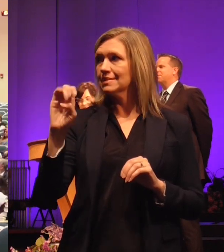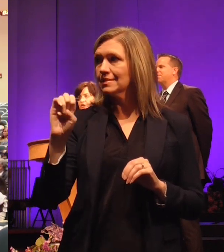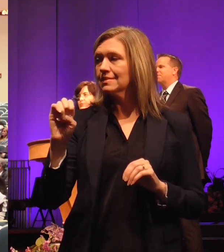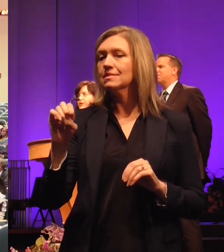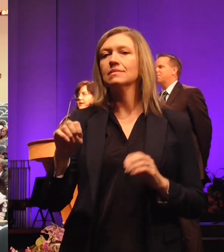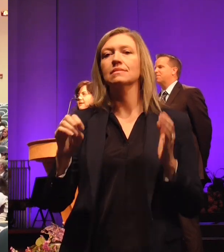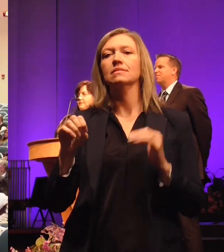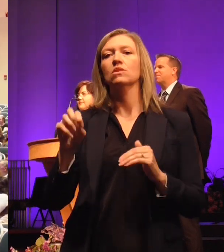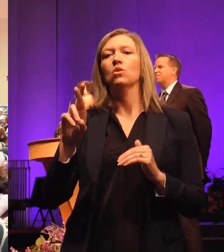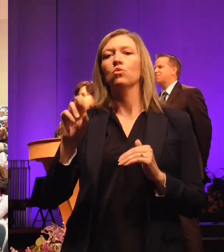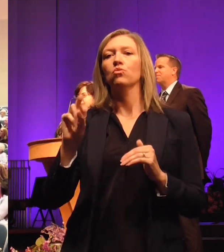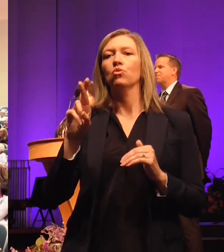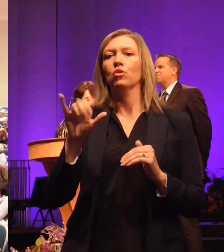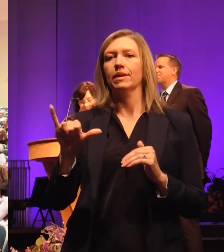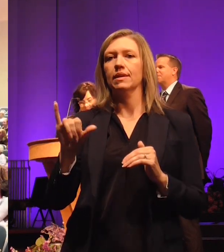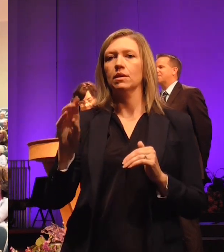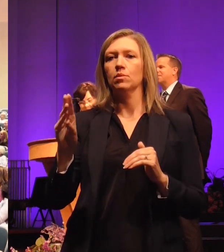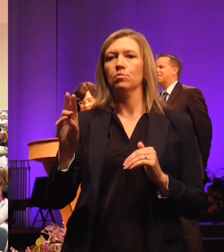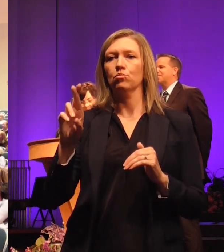Rory Lindo Britton,